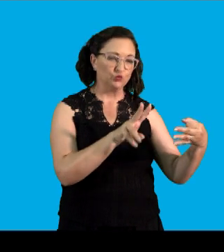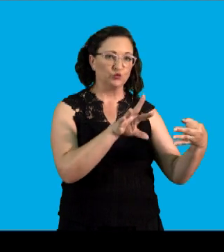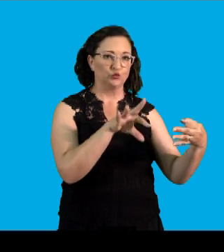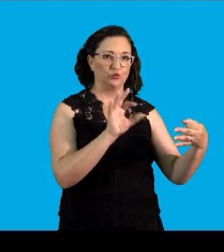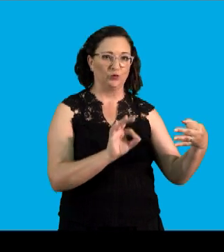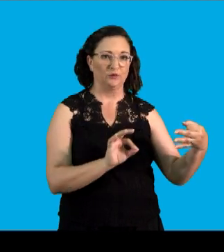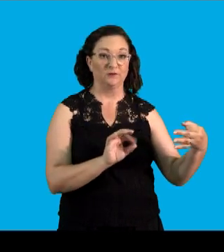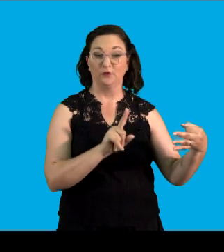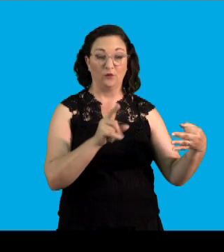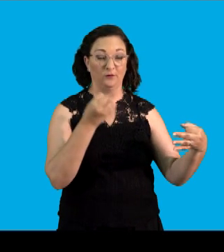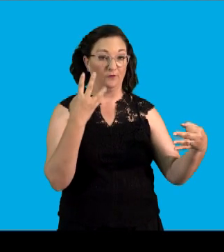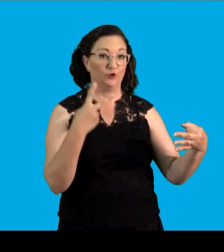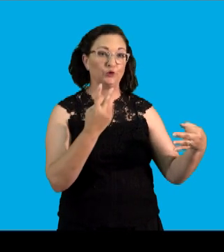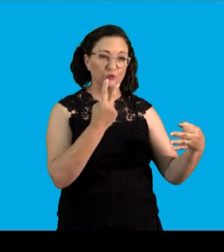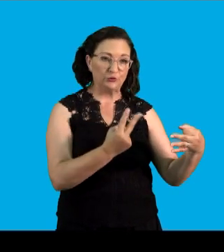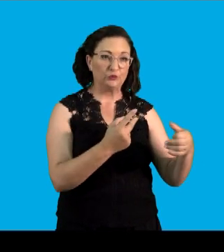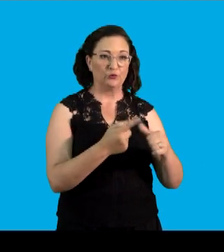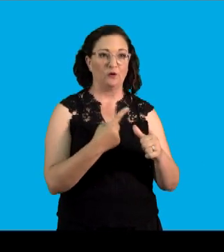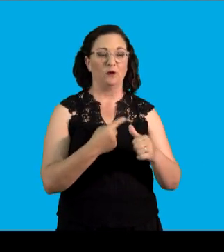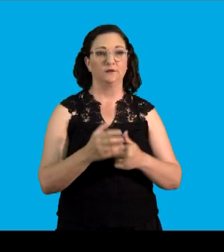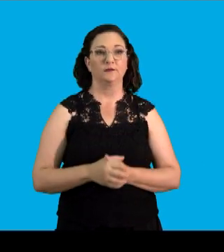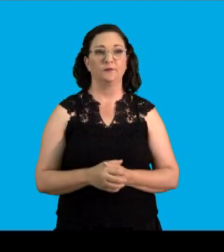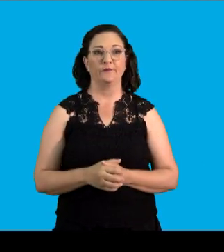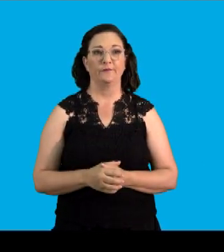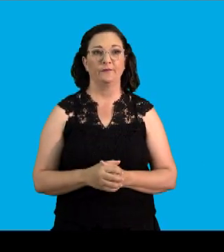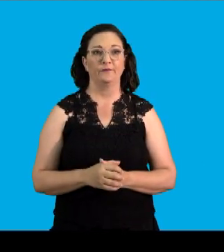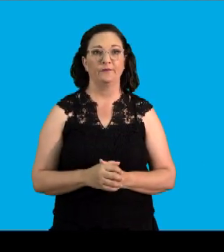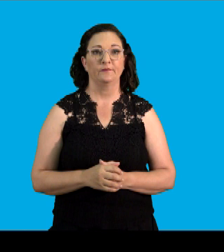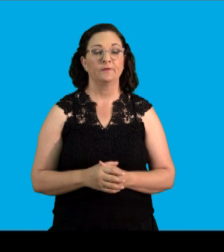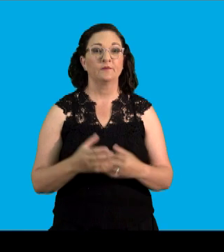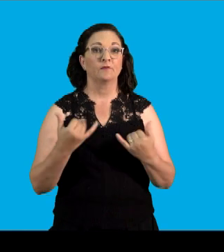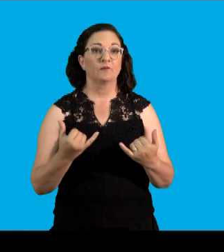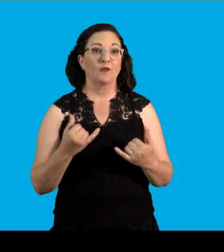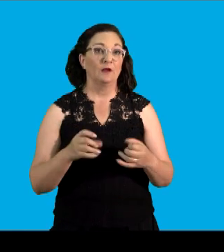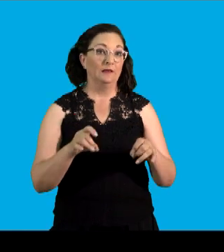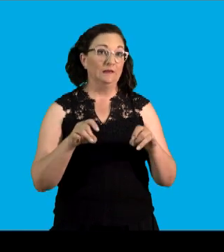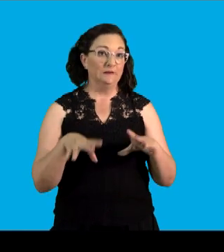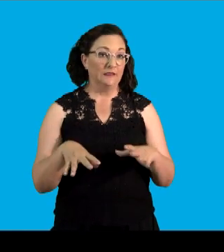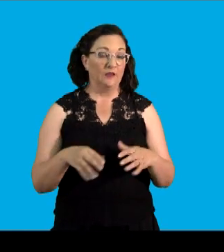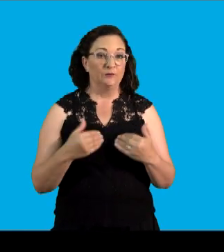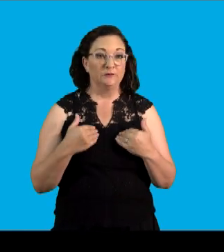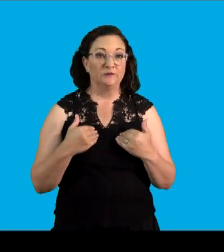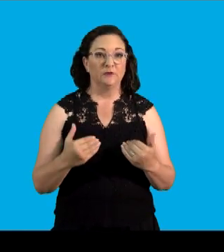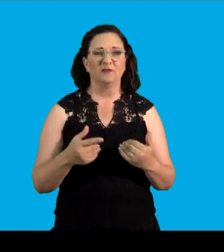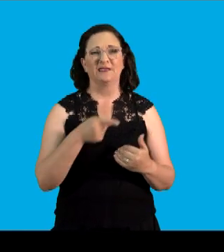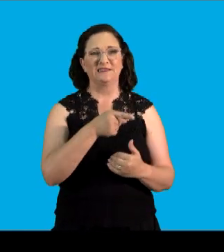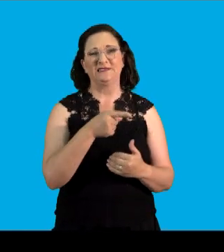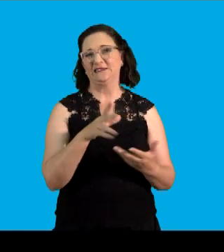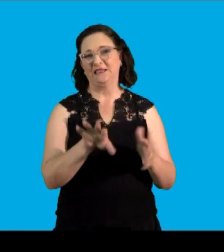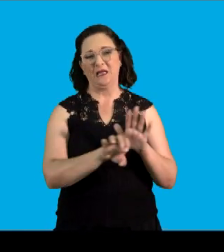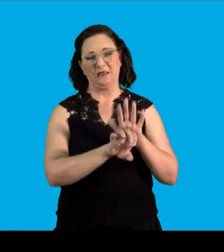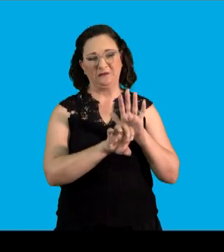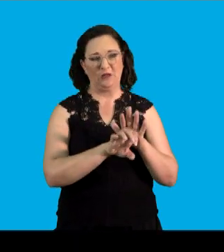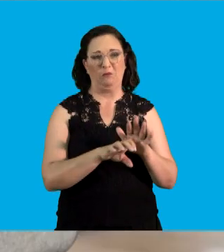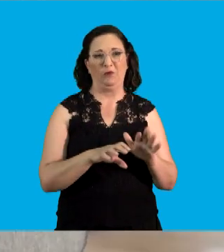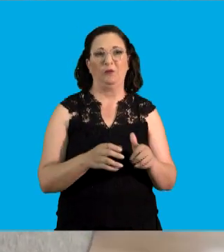forget. Do not forget. All right, so now let's say this is your exam. You are starting. It's just an example of how your